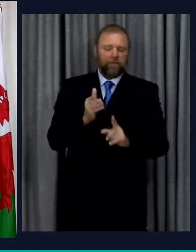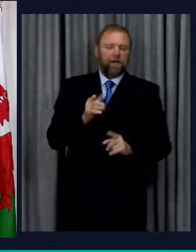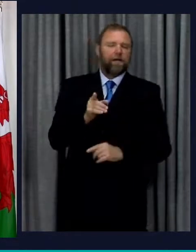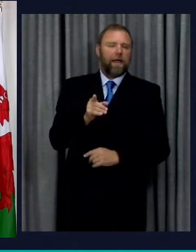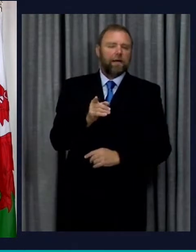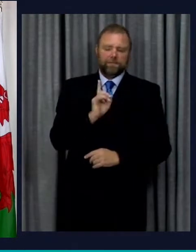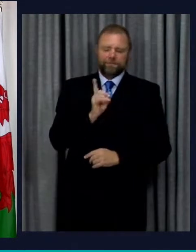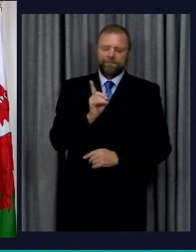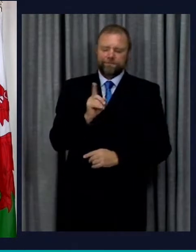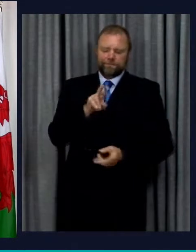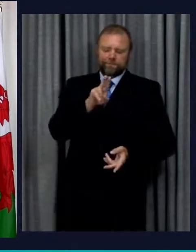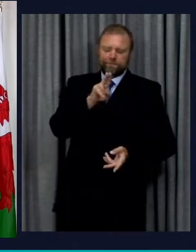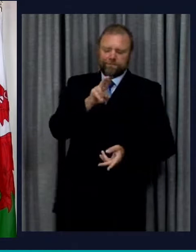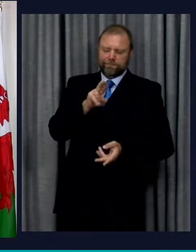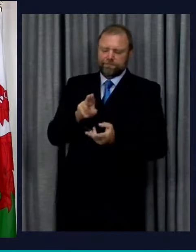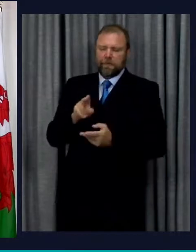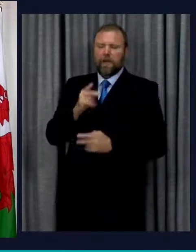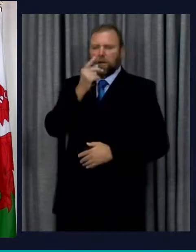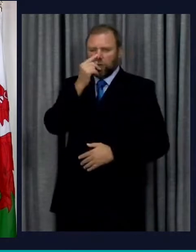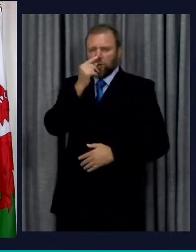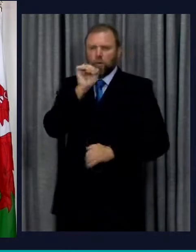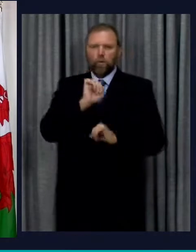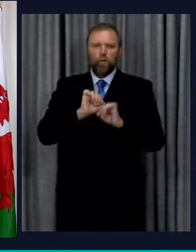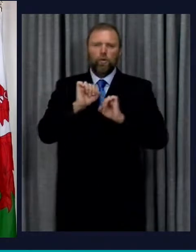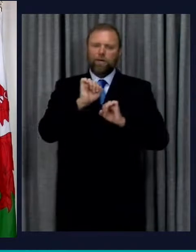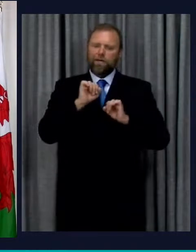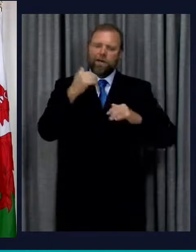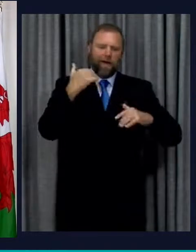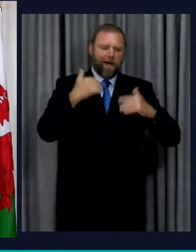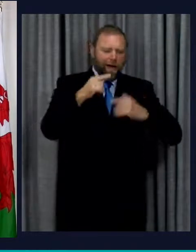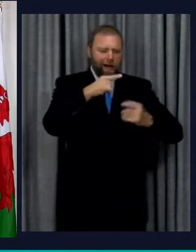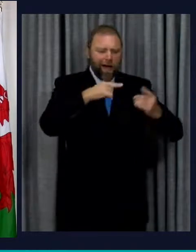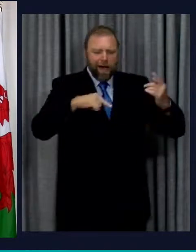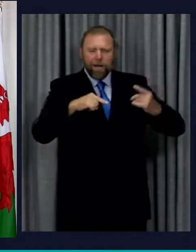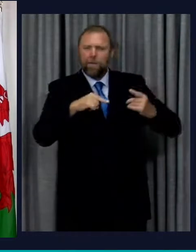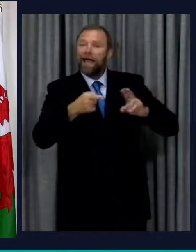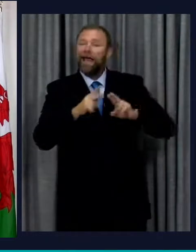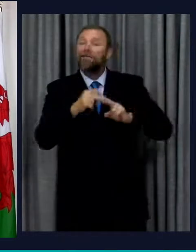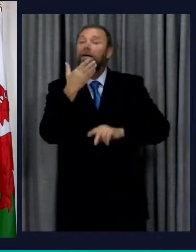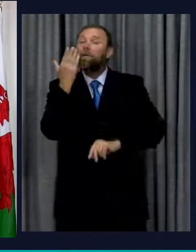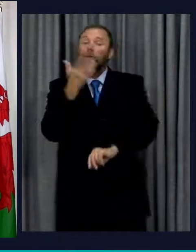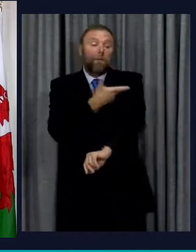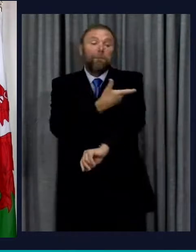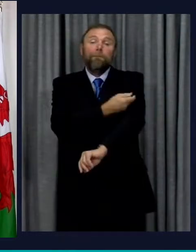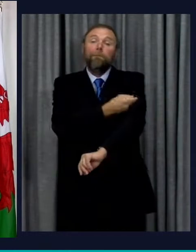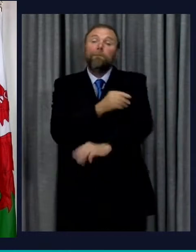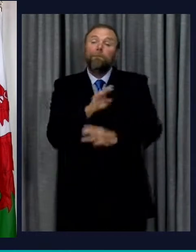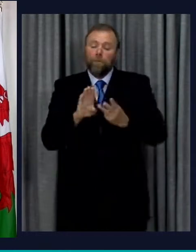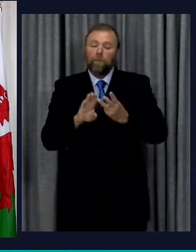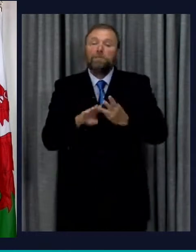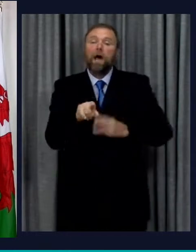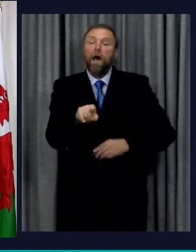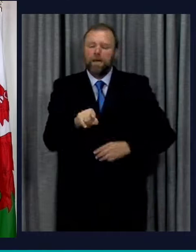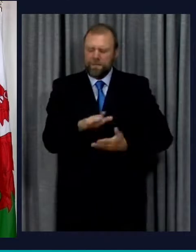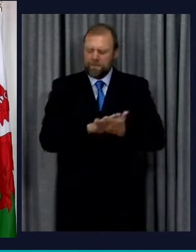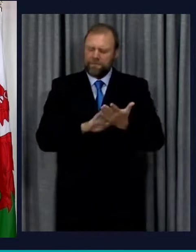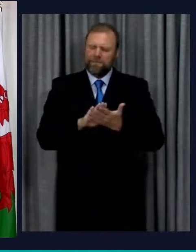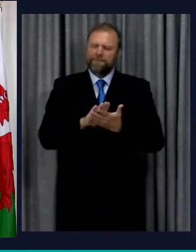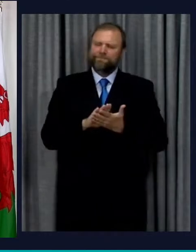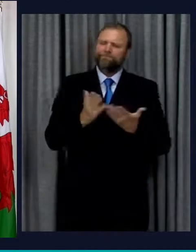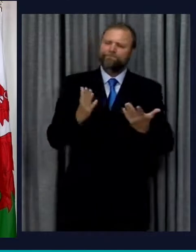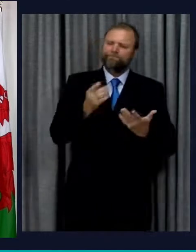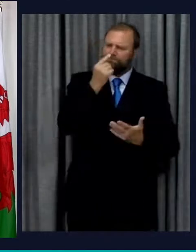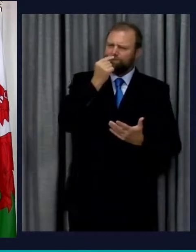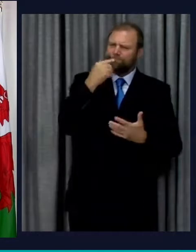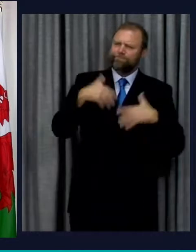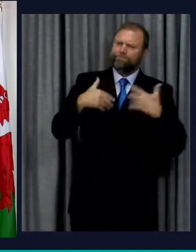a factor in the harm we could see in Wales if we weren't to provide that booster program. And again, it's a real encouragement for people to take up the opportunity